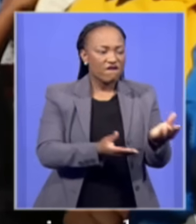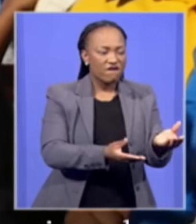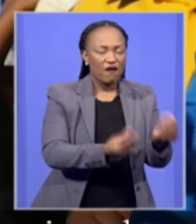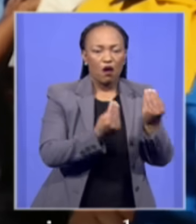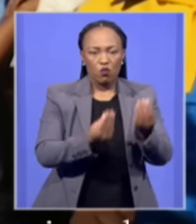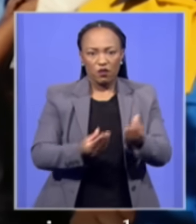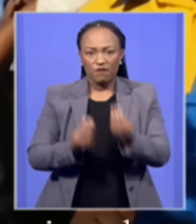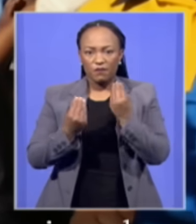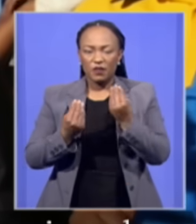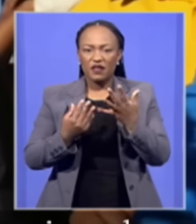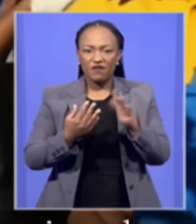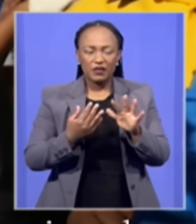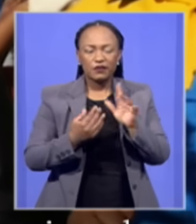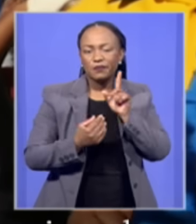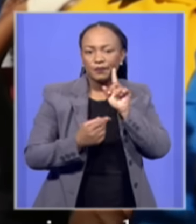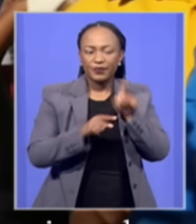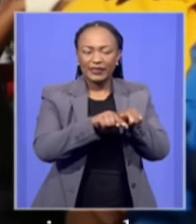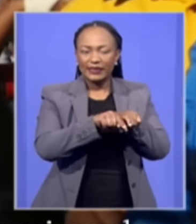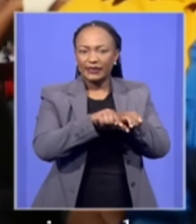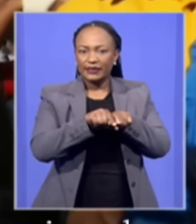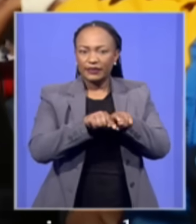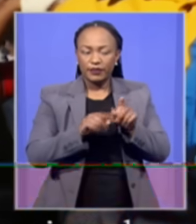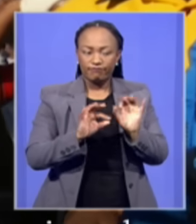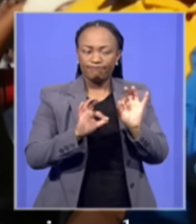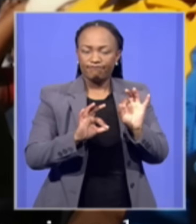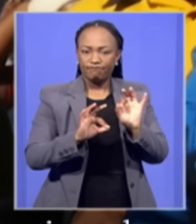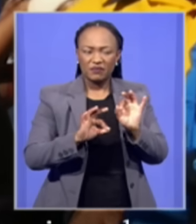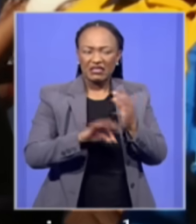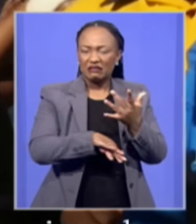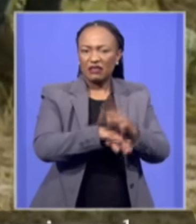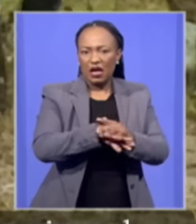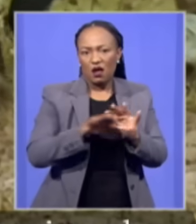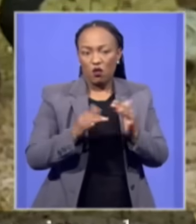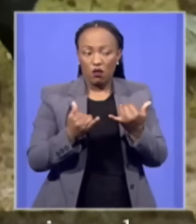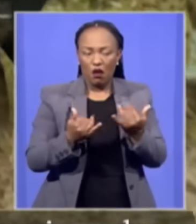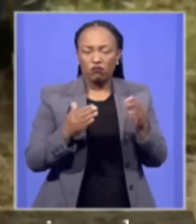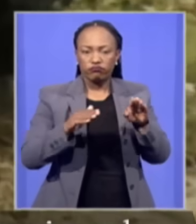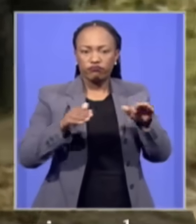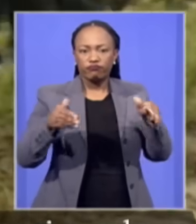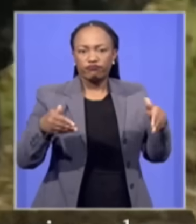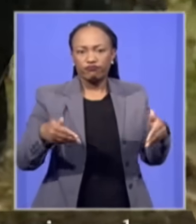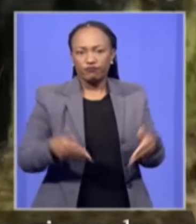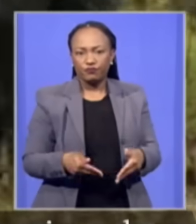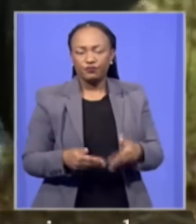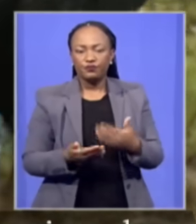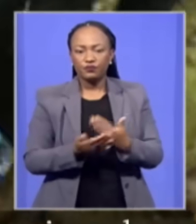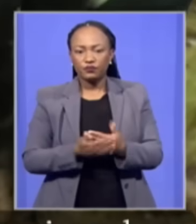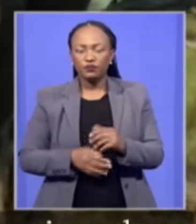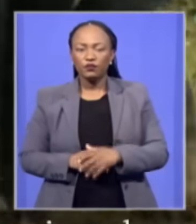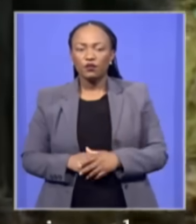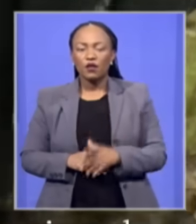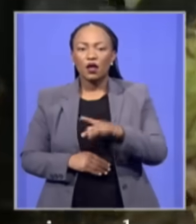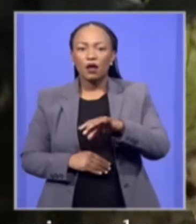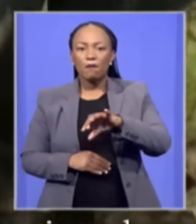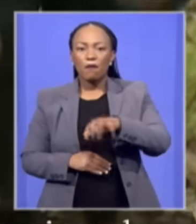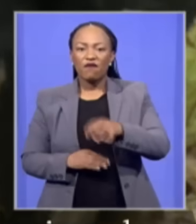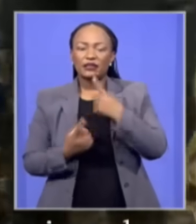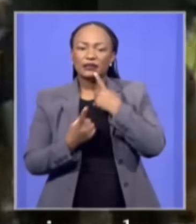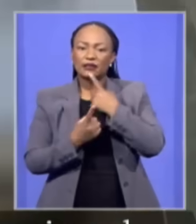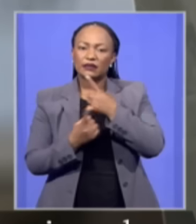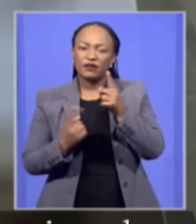been conducted, and now they will be ready to bury their dead. Ho phatlaladitswe letsatsi la province la ho lla